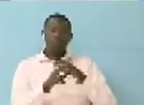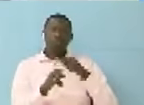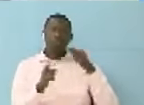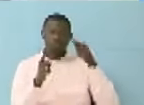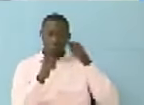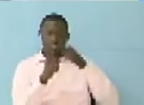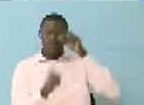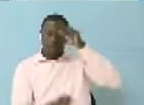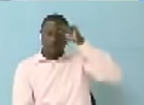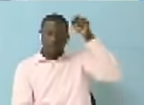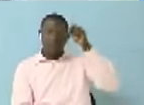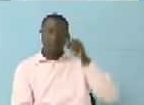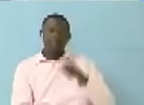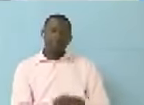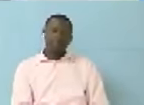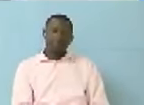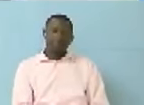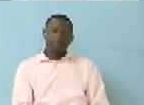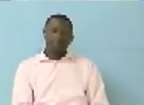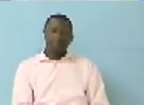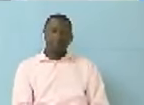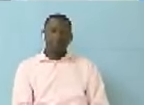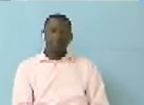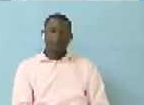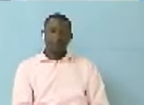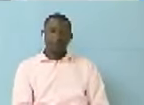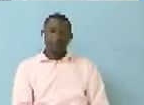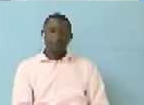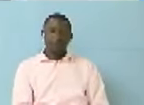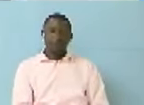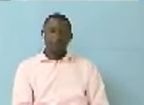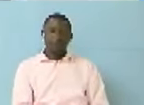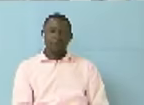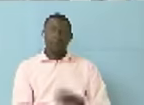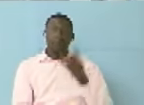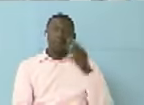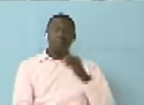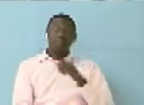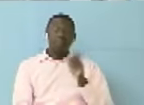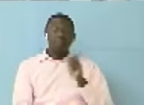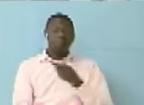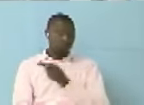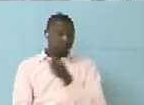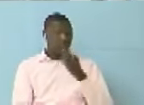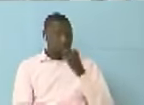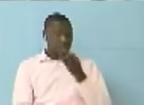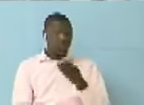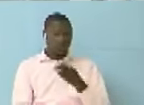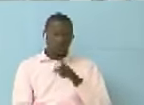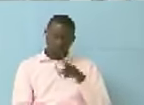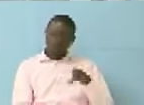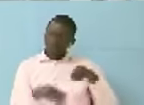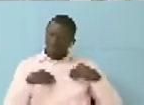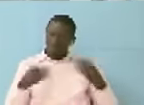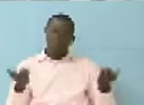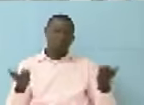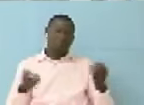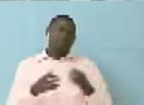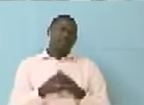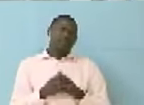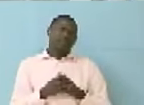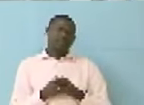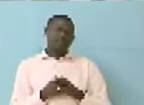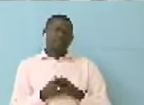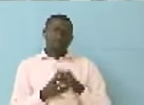wumofulolu iko Alhaji Martin ko itolo ke danku president ol. If that was what they said, you can take it from them. Natra yola for what